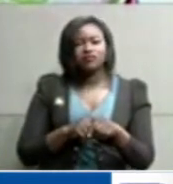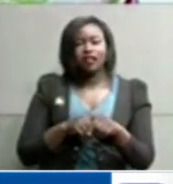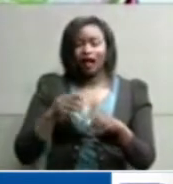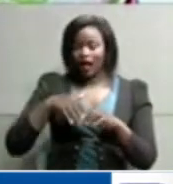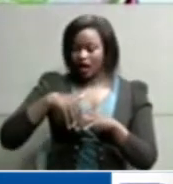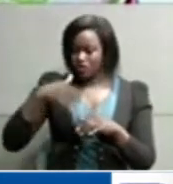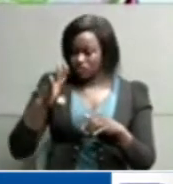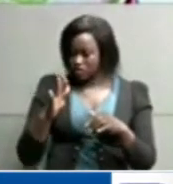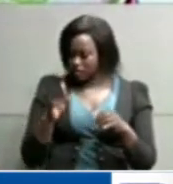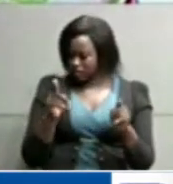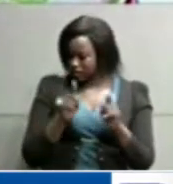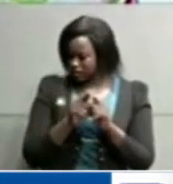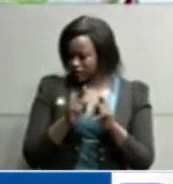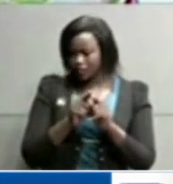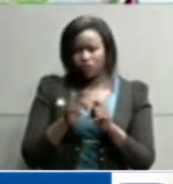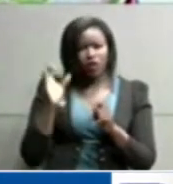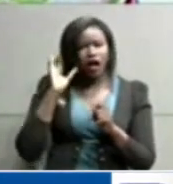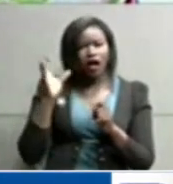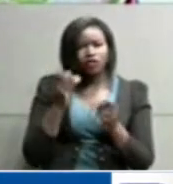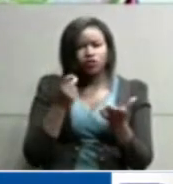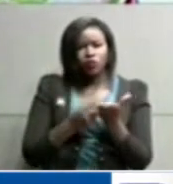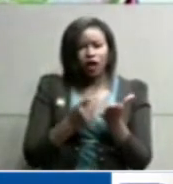apparently there is a Ugandan young man,